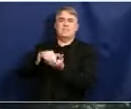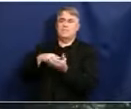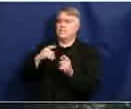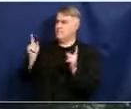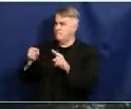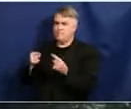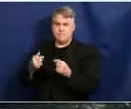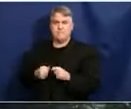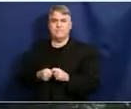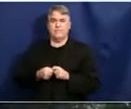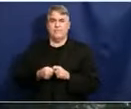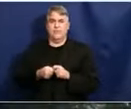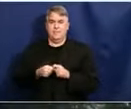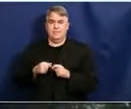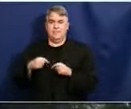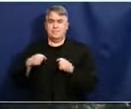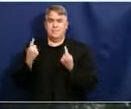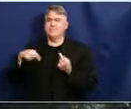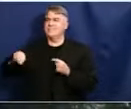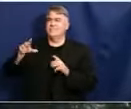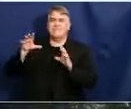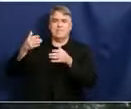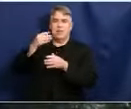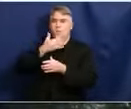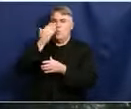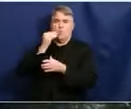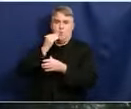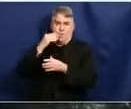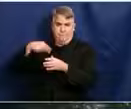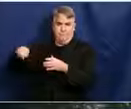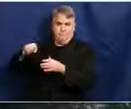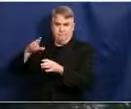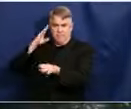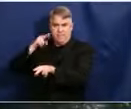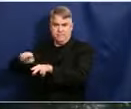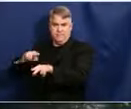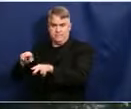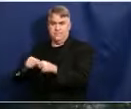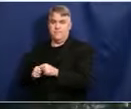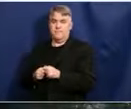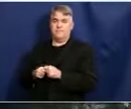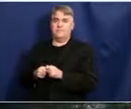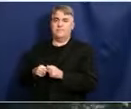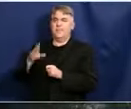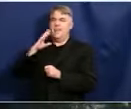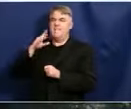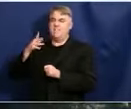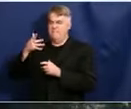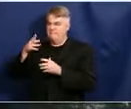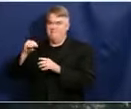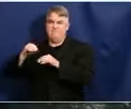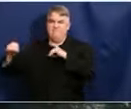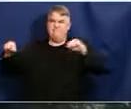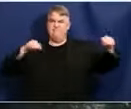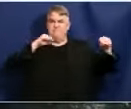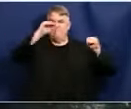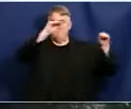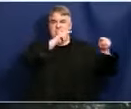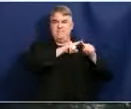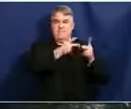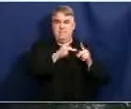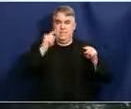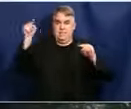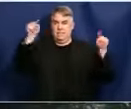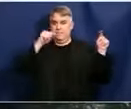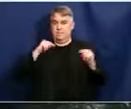for how do we stand up that convention center as another super station. We got to wait for the vaccine to arrive, but we want to be ready that when we